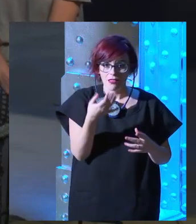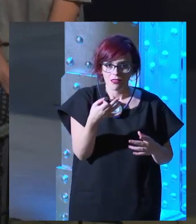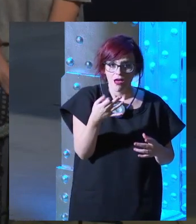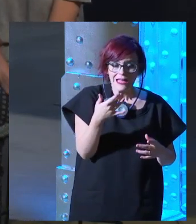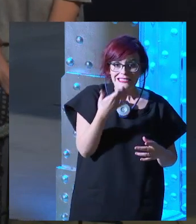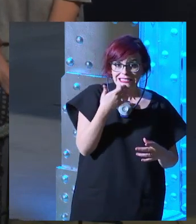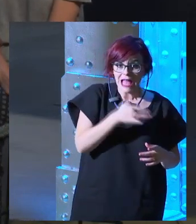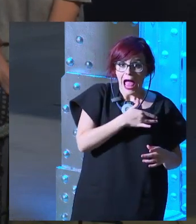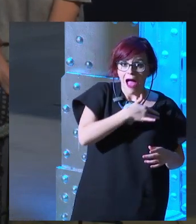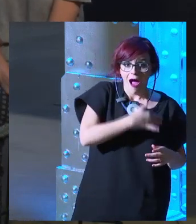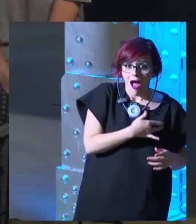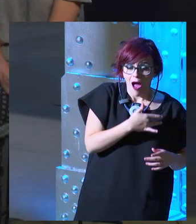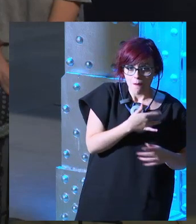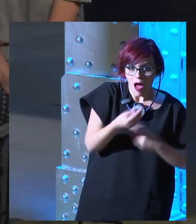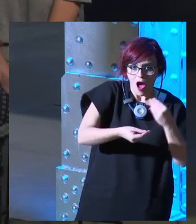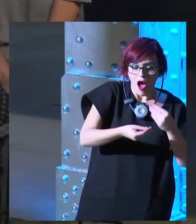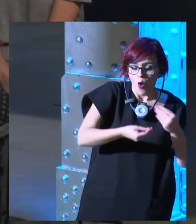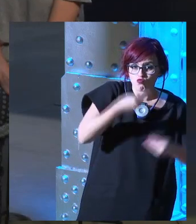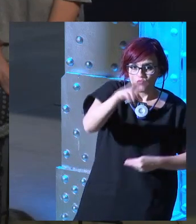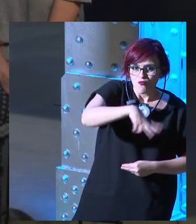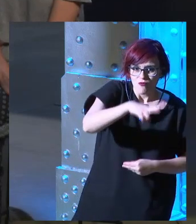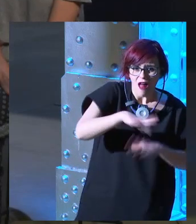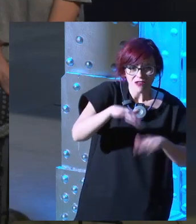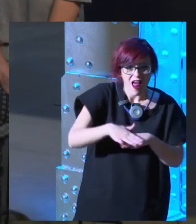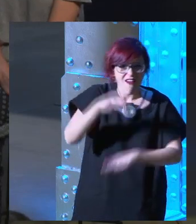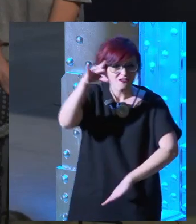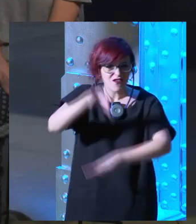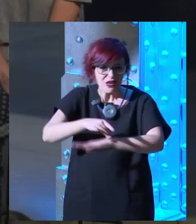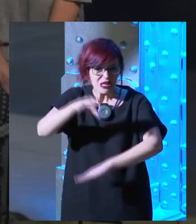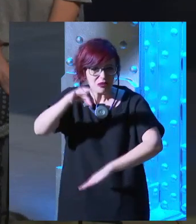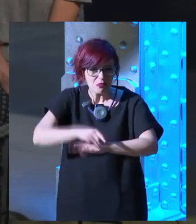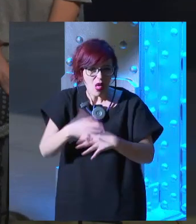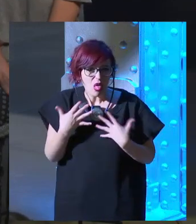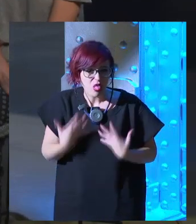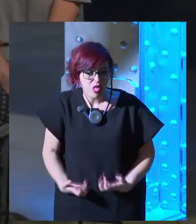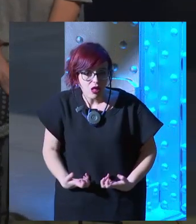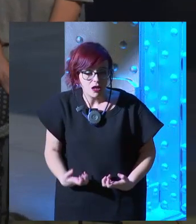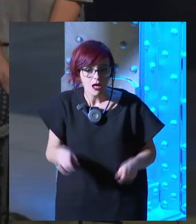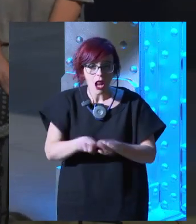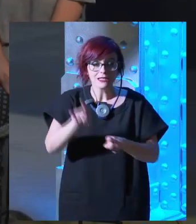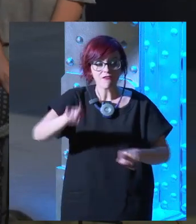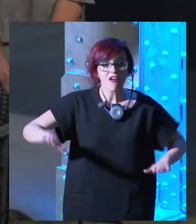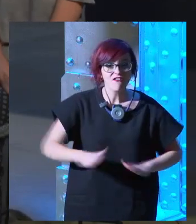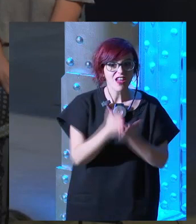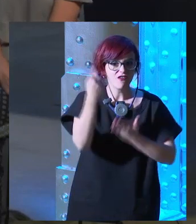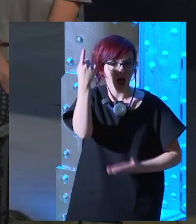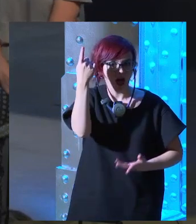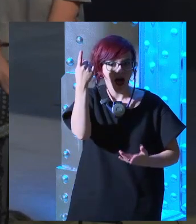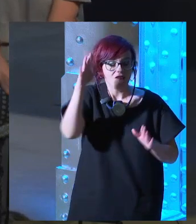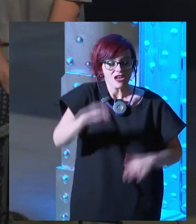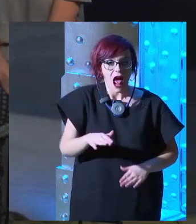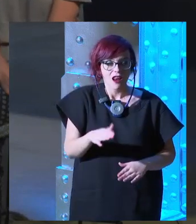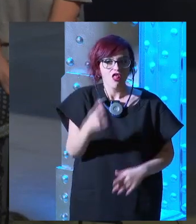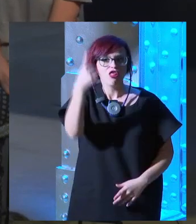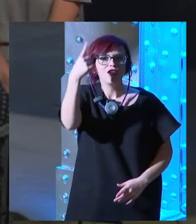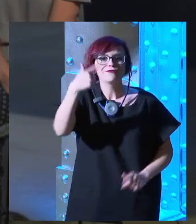you like it or not, overarching the entire text is that God is love. And the teachings of Christ are that we